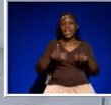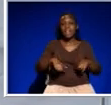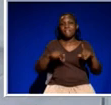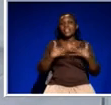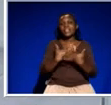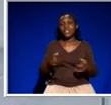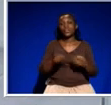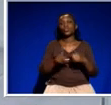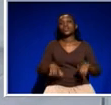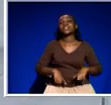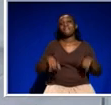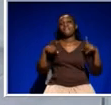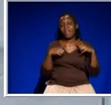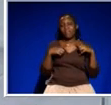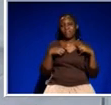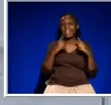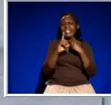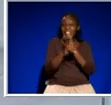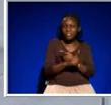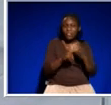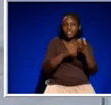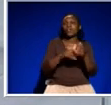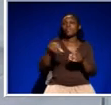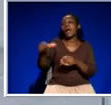there in non-living things.